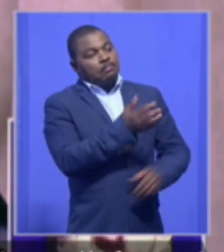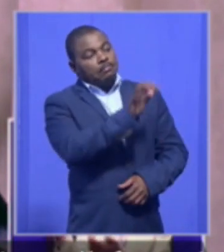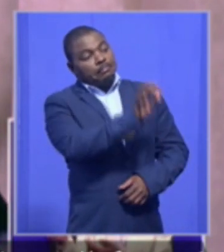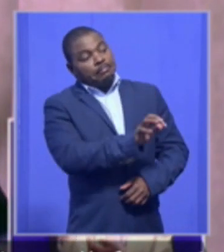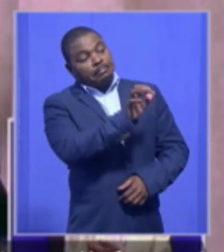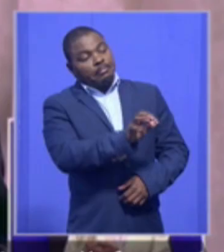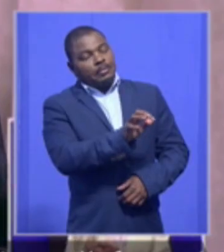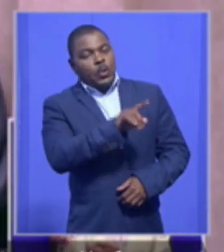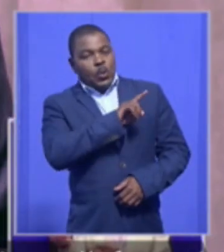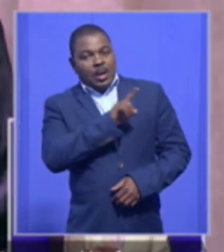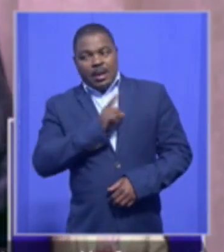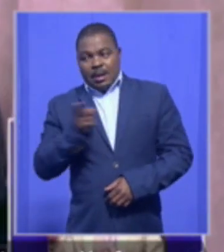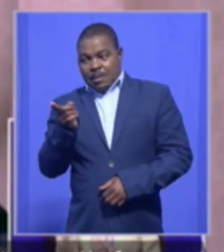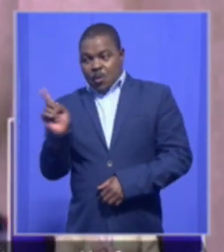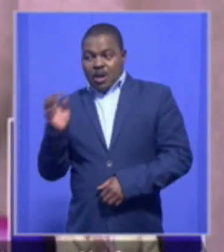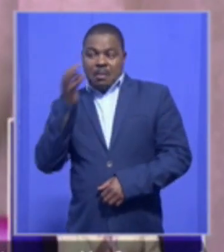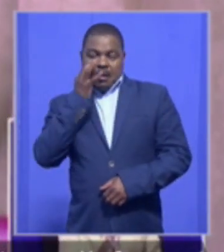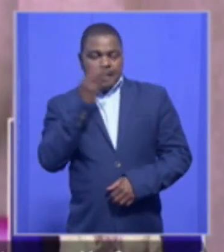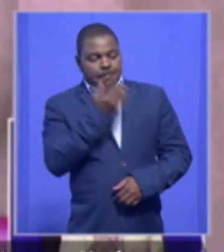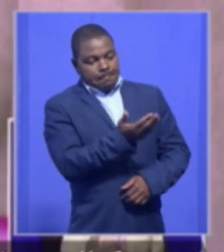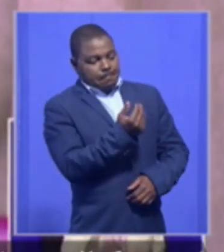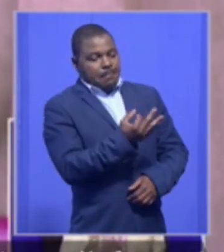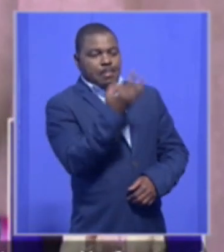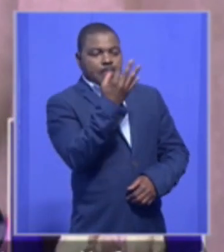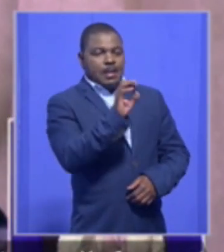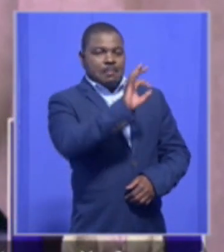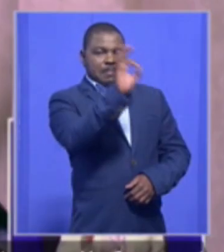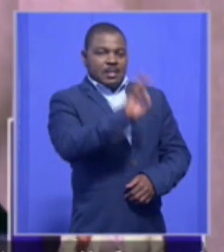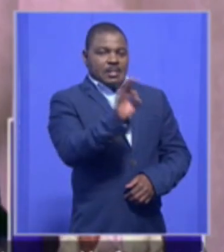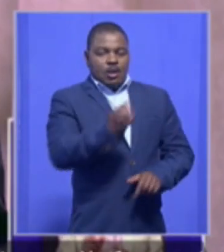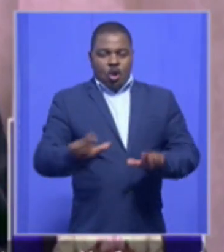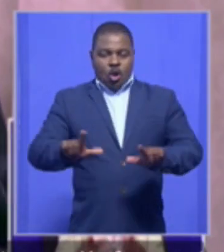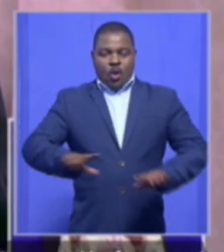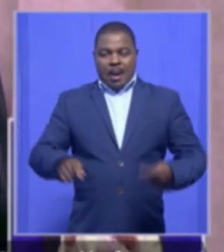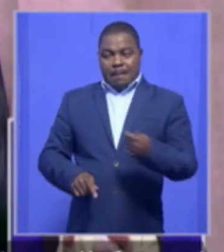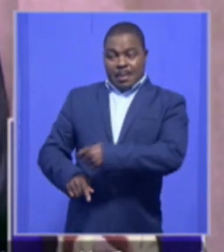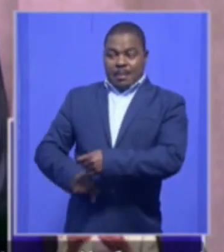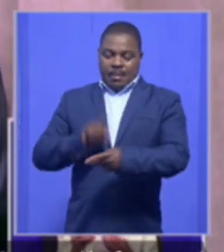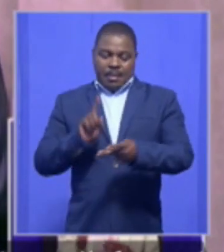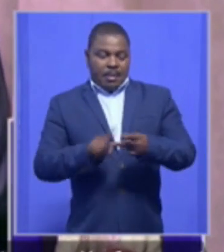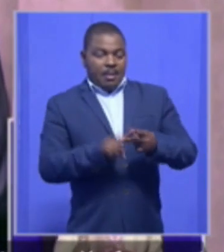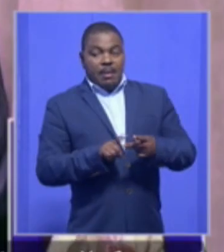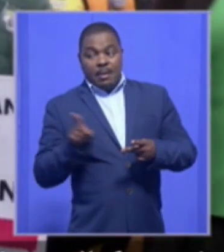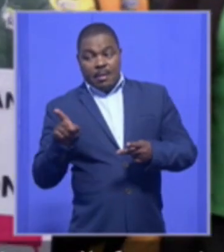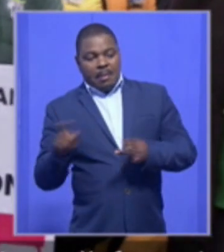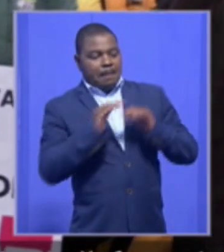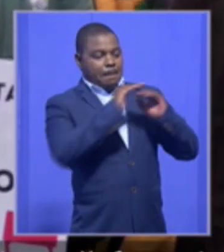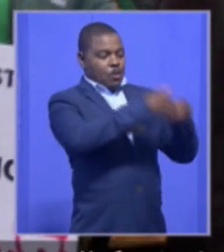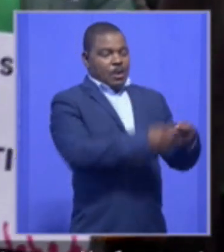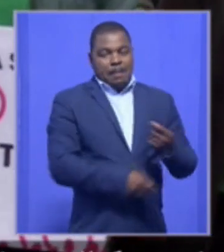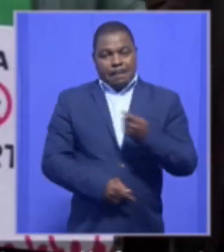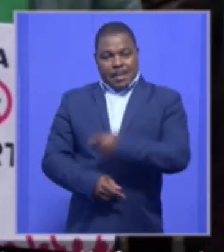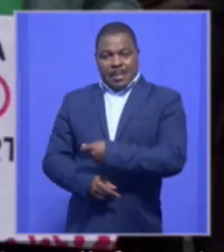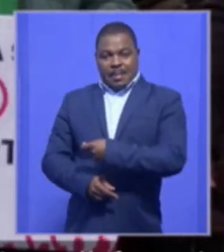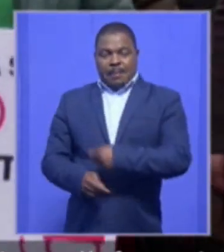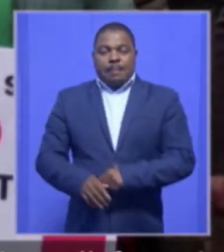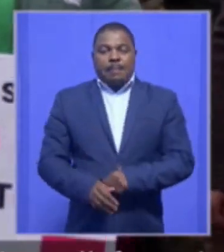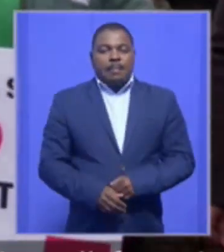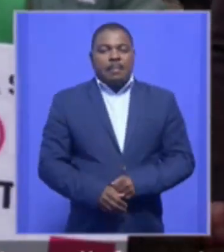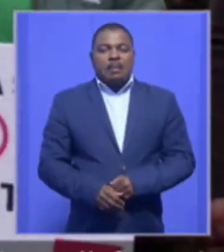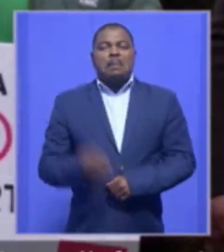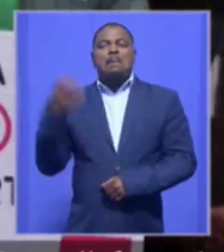the pretext of 30% localization and the protection fees. Ditona